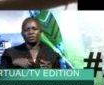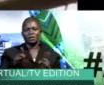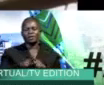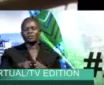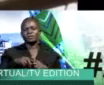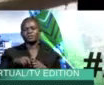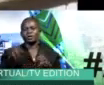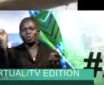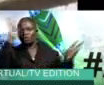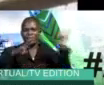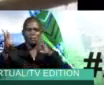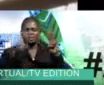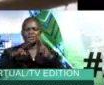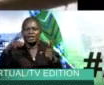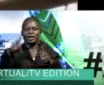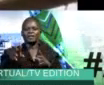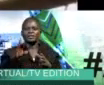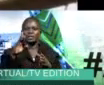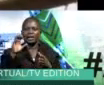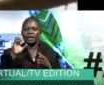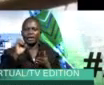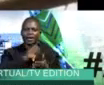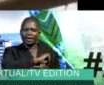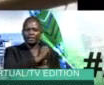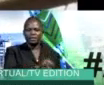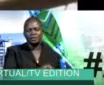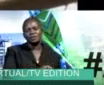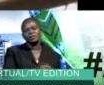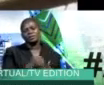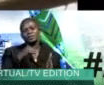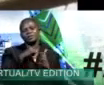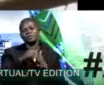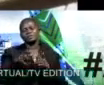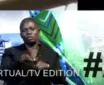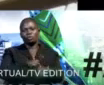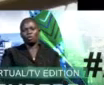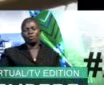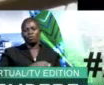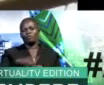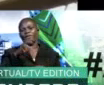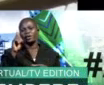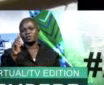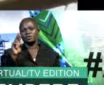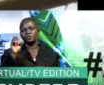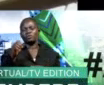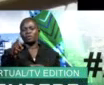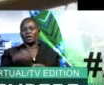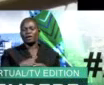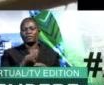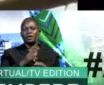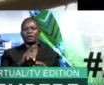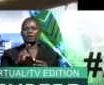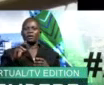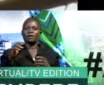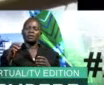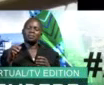of renewable energy is something that is, I would say, it's long overdue, because we have